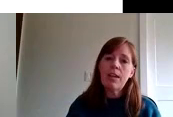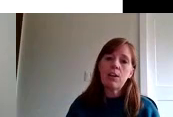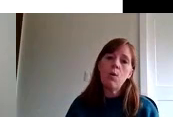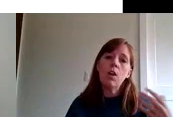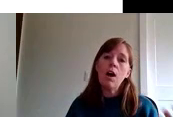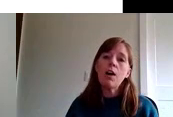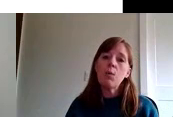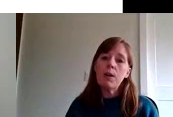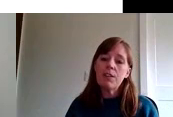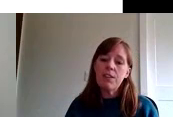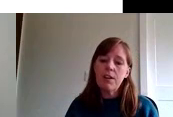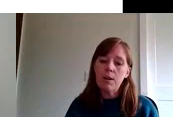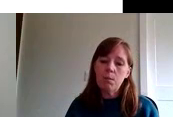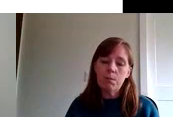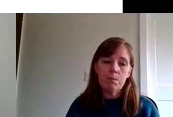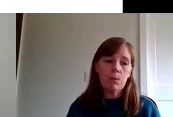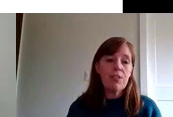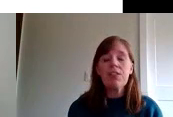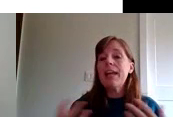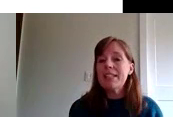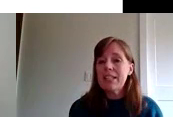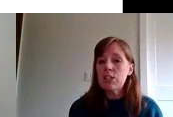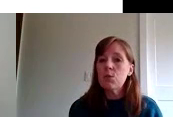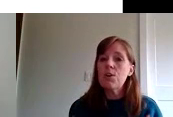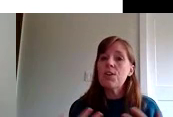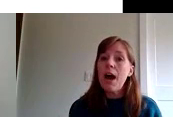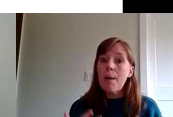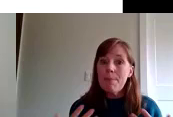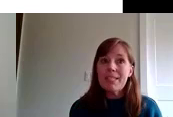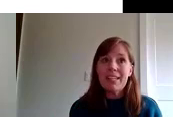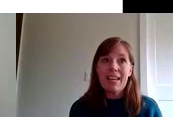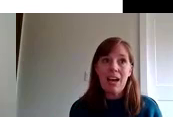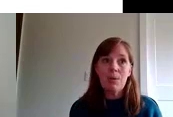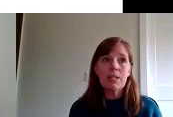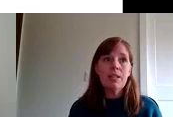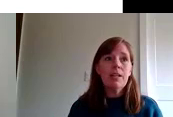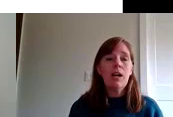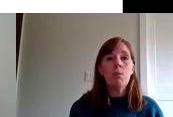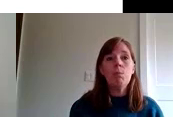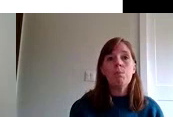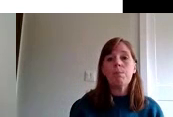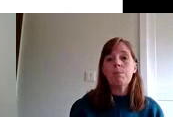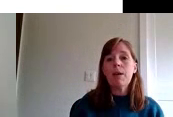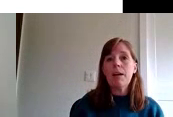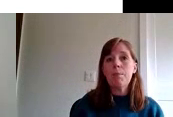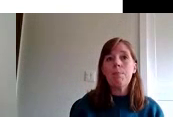transcripts that go along with the lesson, so they're not missing out.